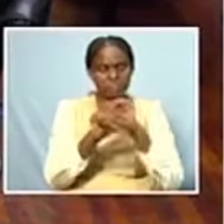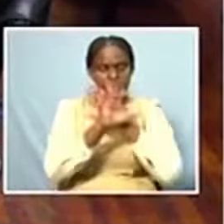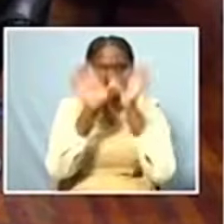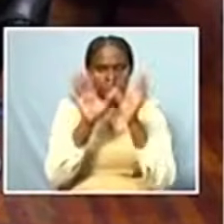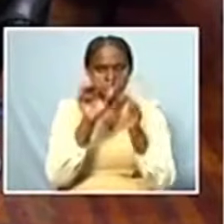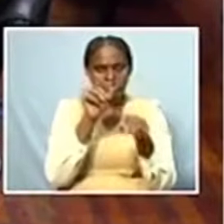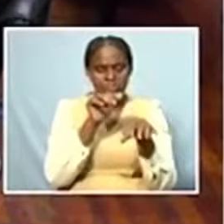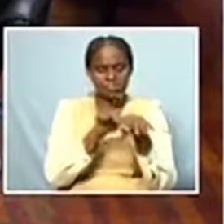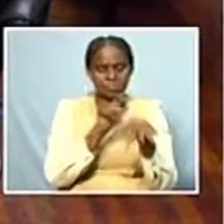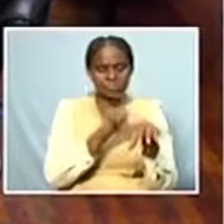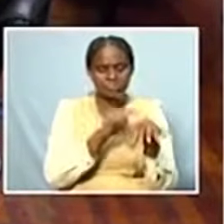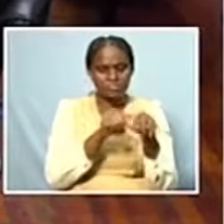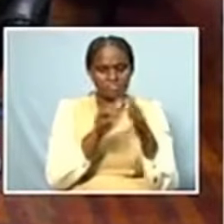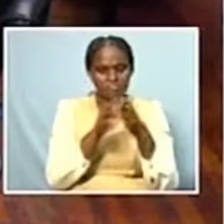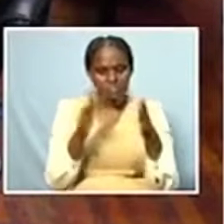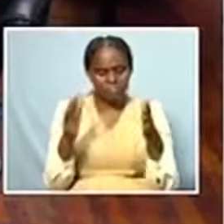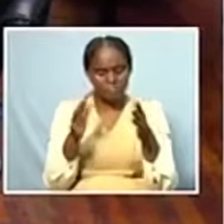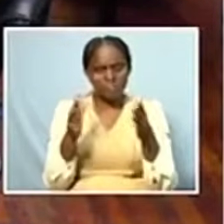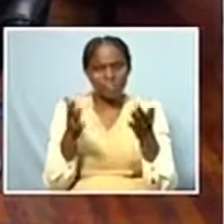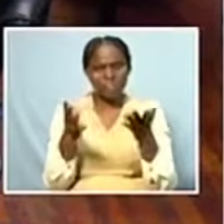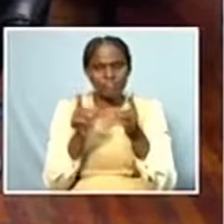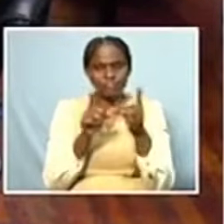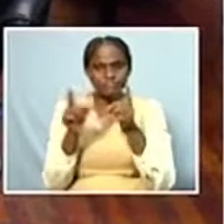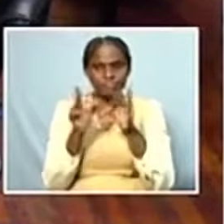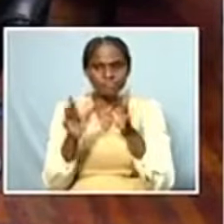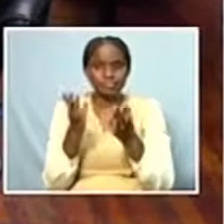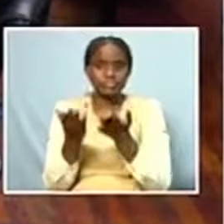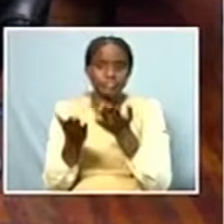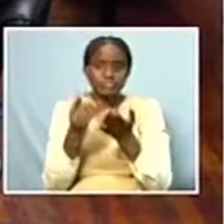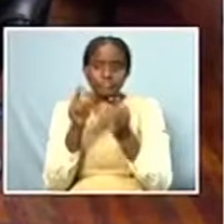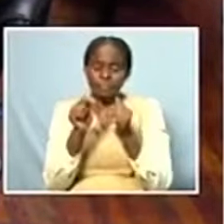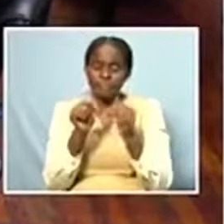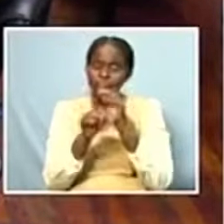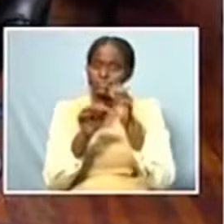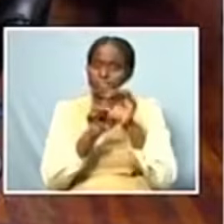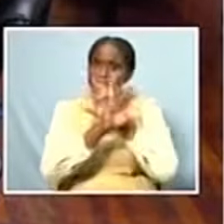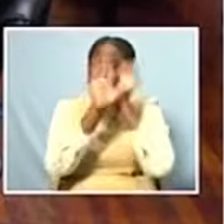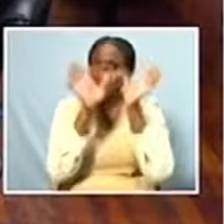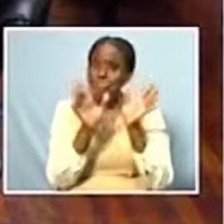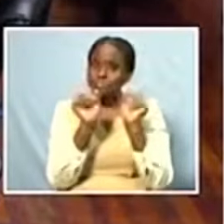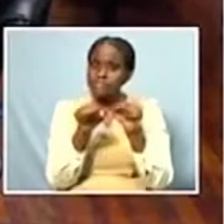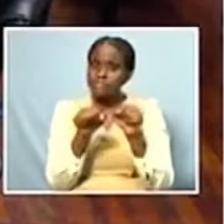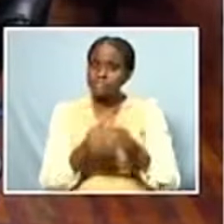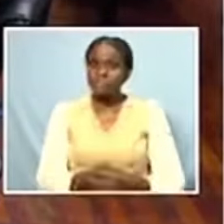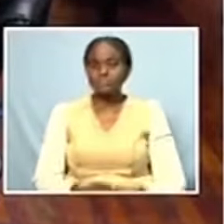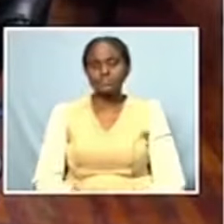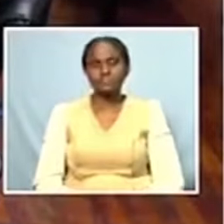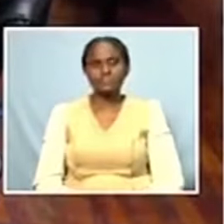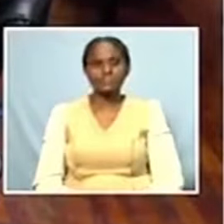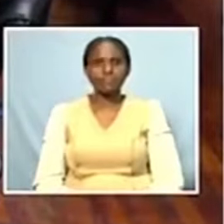on the periods. Director, maybe who can clarify?